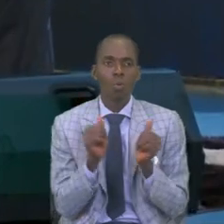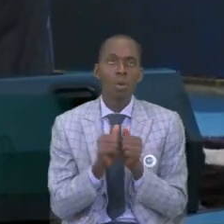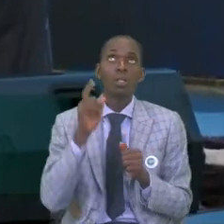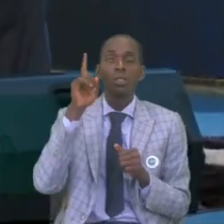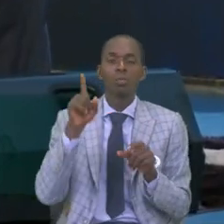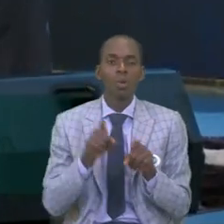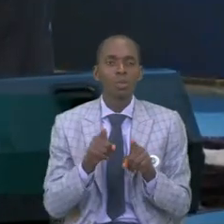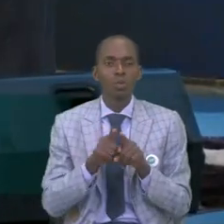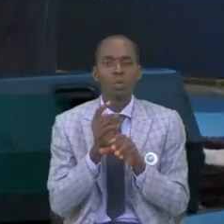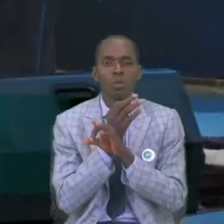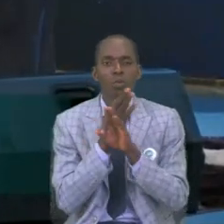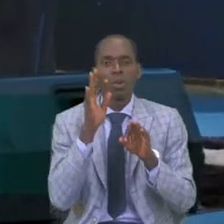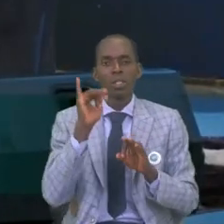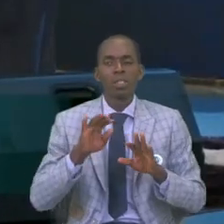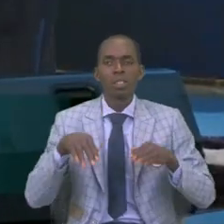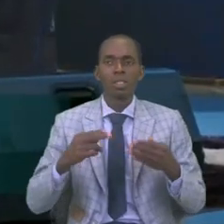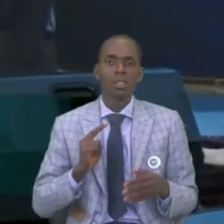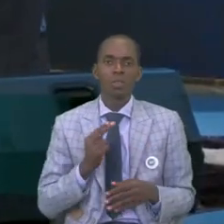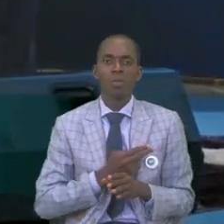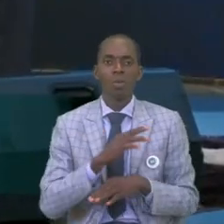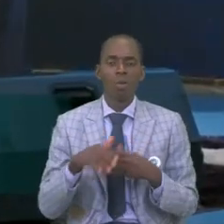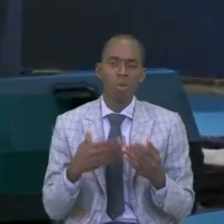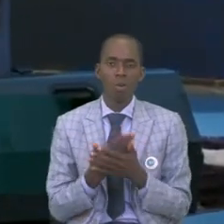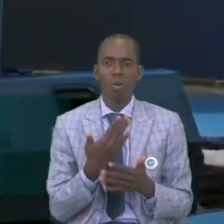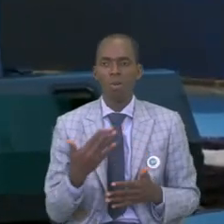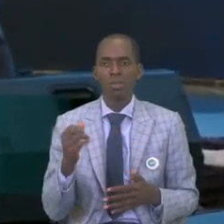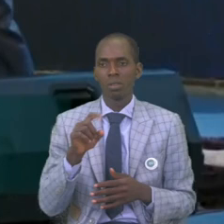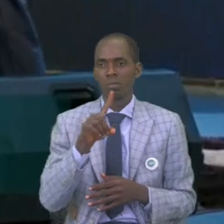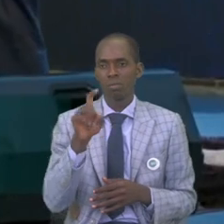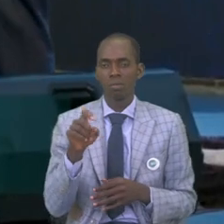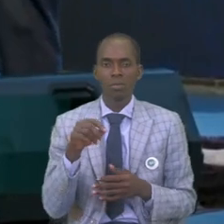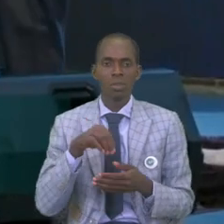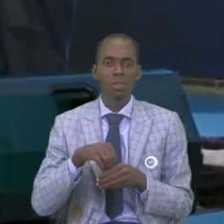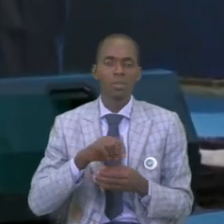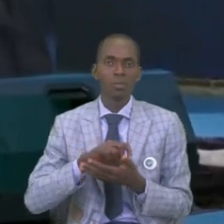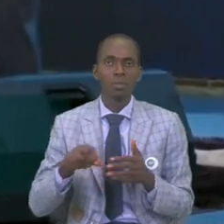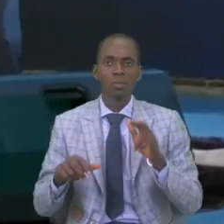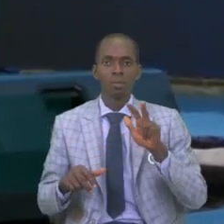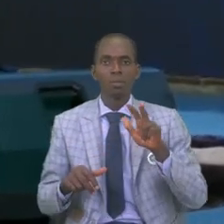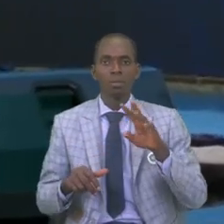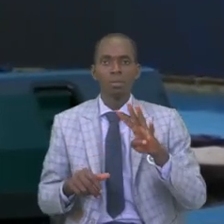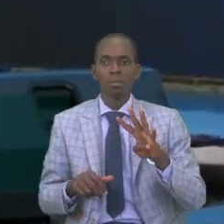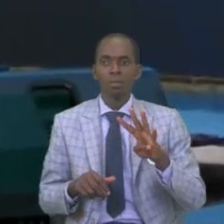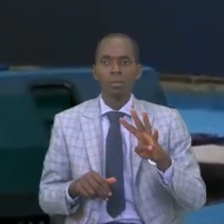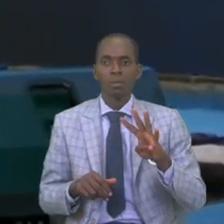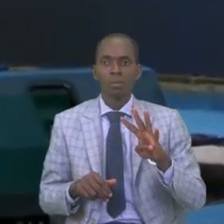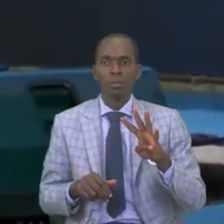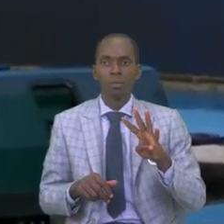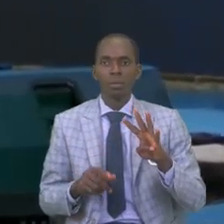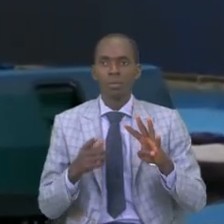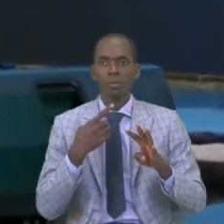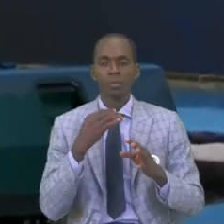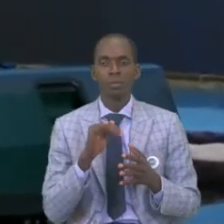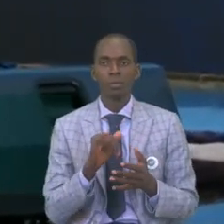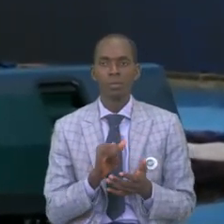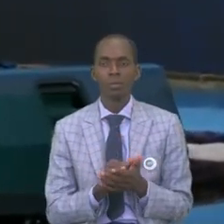freely give us all things? Look at verse 34. In verse 34, it says,